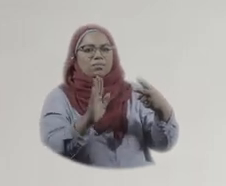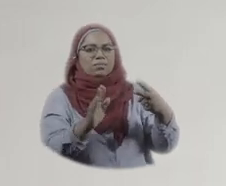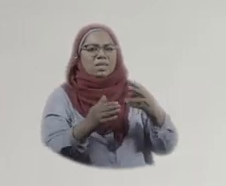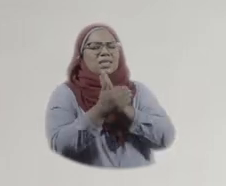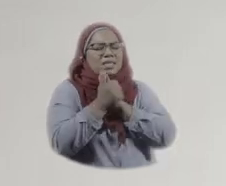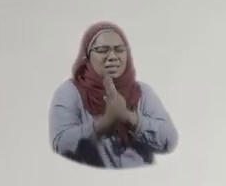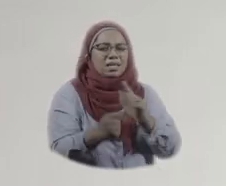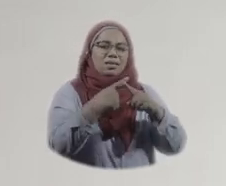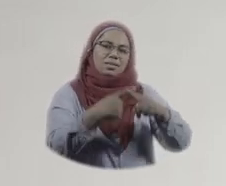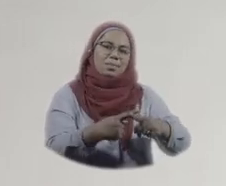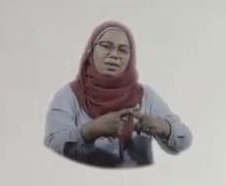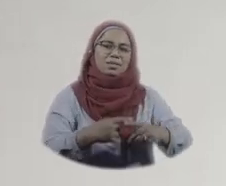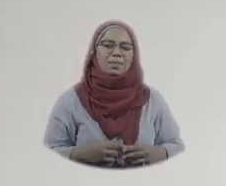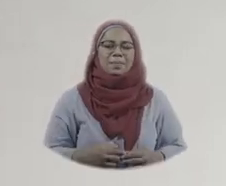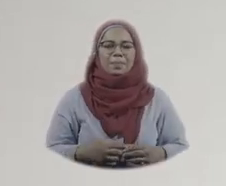their capability.